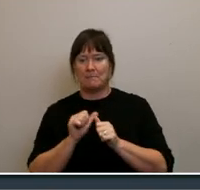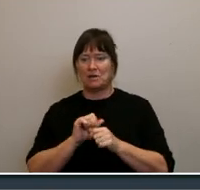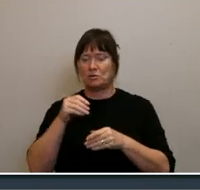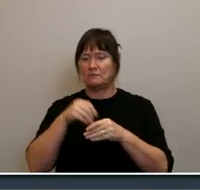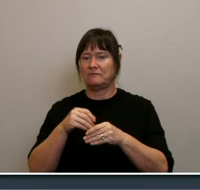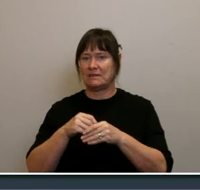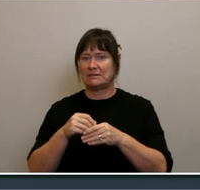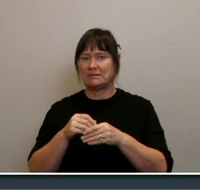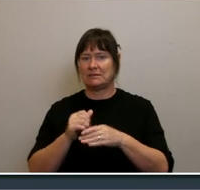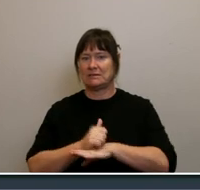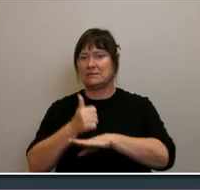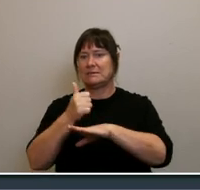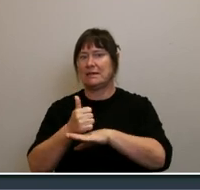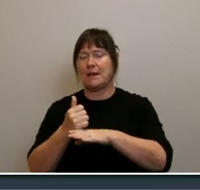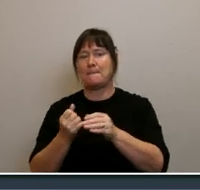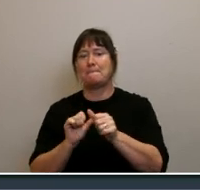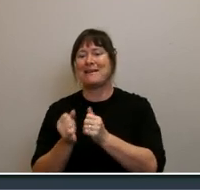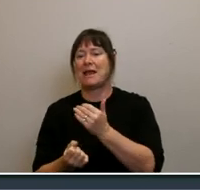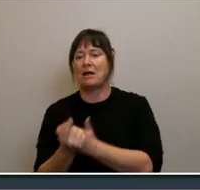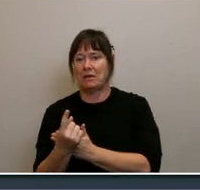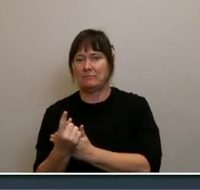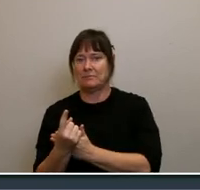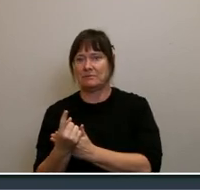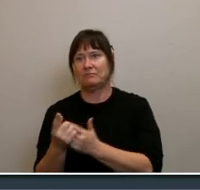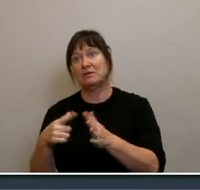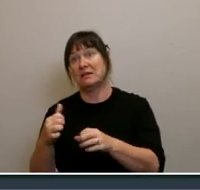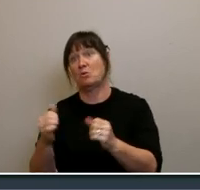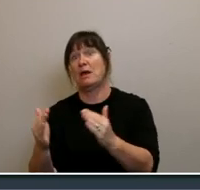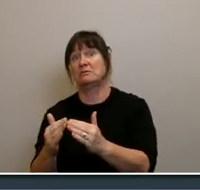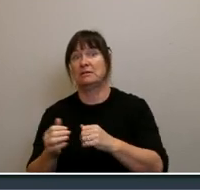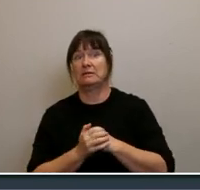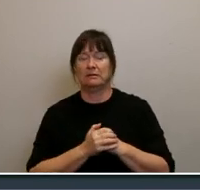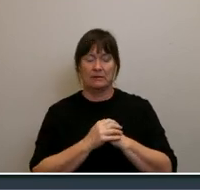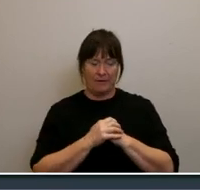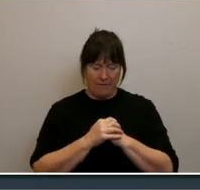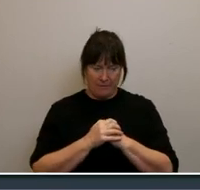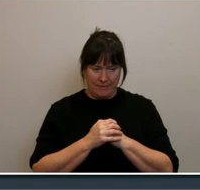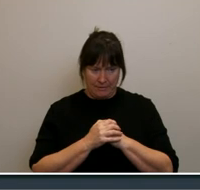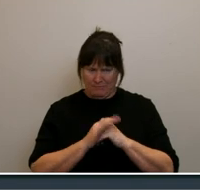initiatives that achieve better outcomes, in particular housing.